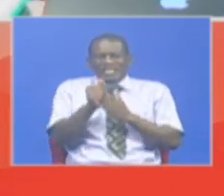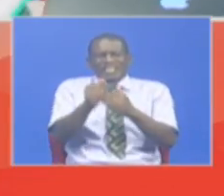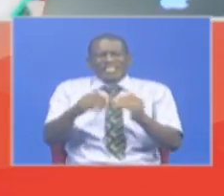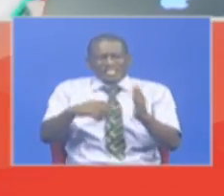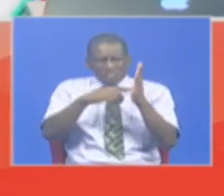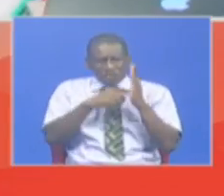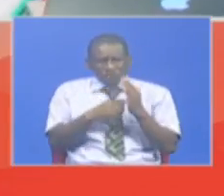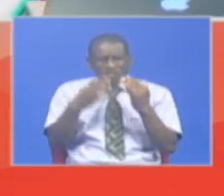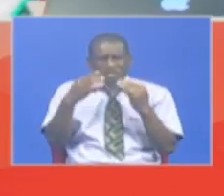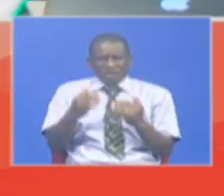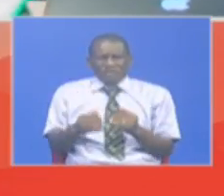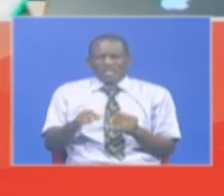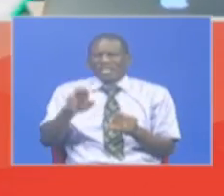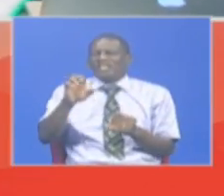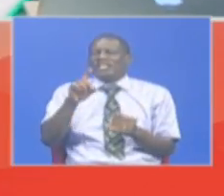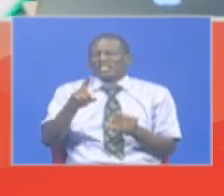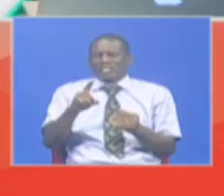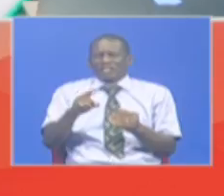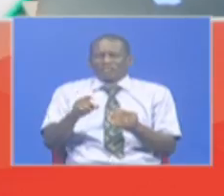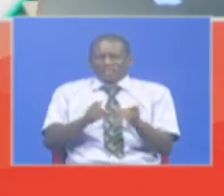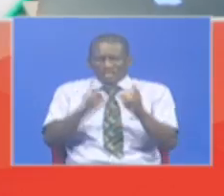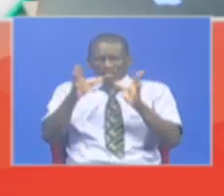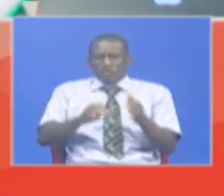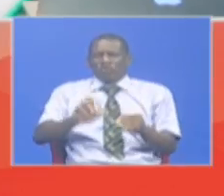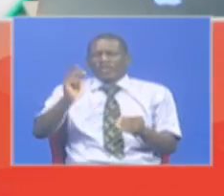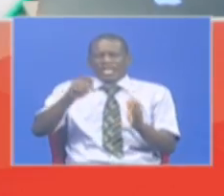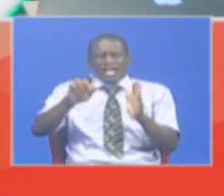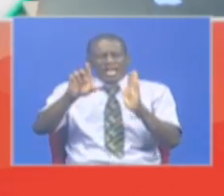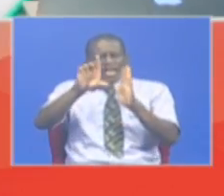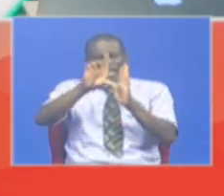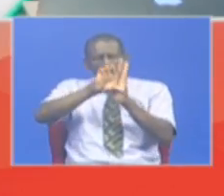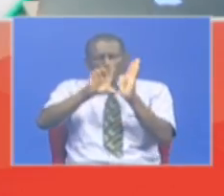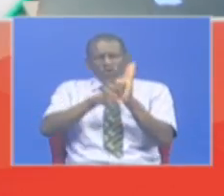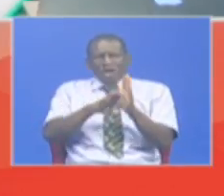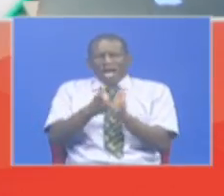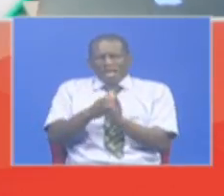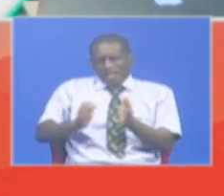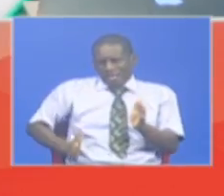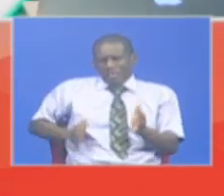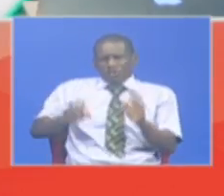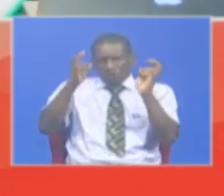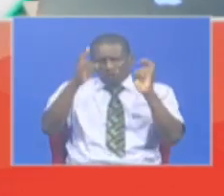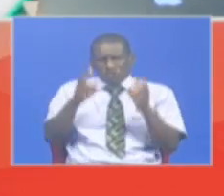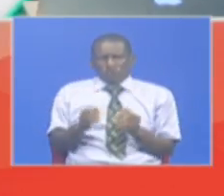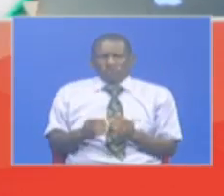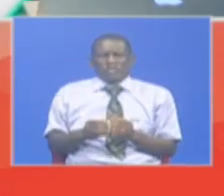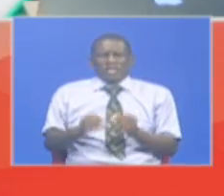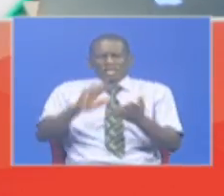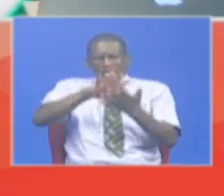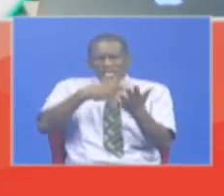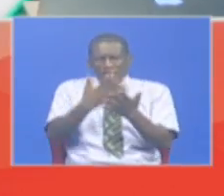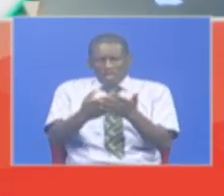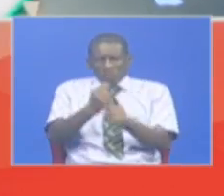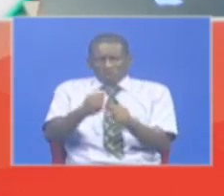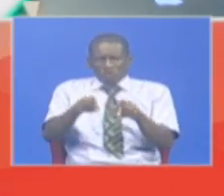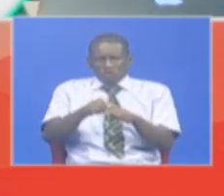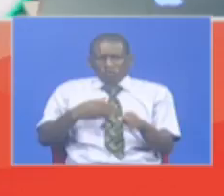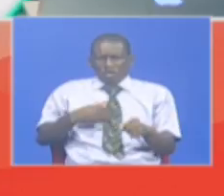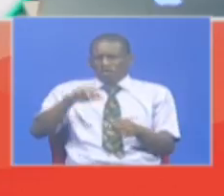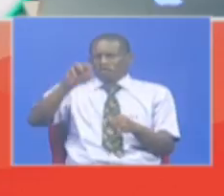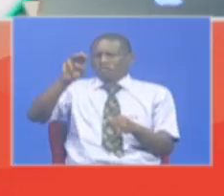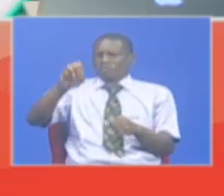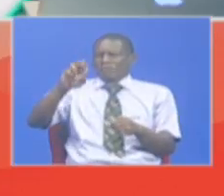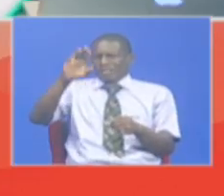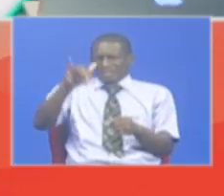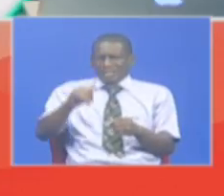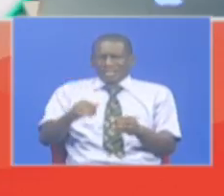is the Executive Director of Kenya Legal and Ethical Issues Network, that is KELIN. And also we do have Mercy Shege, Director